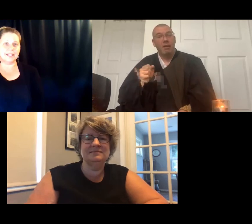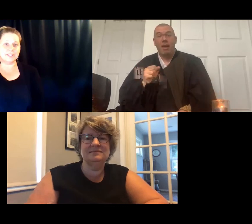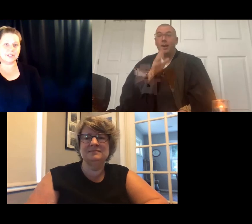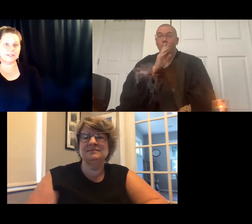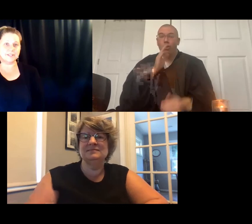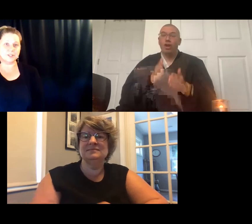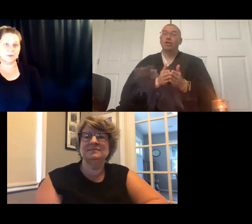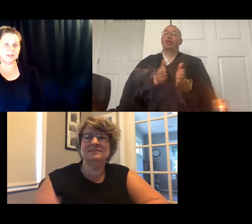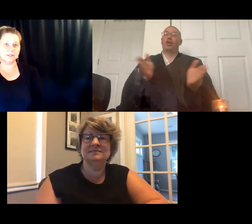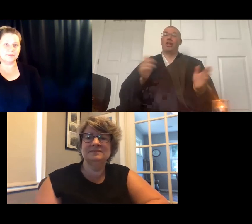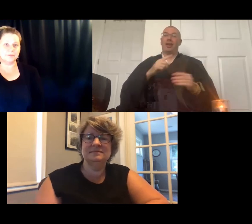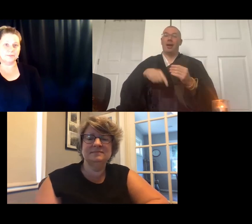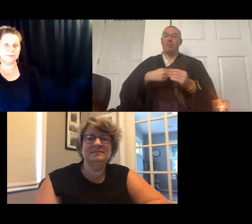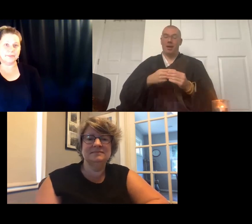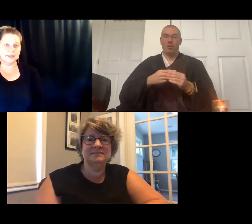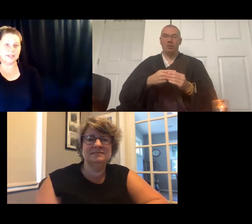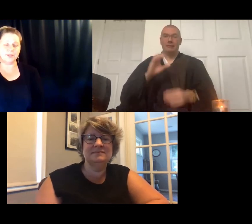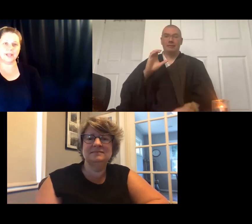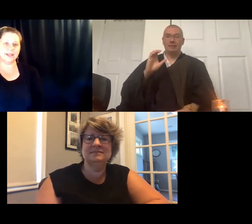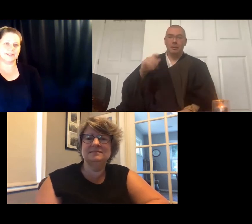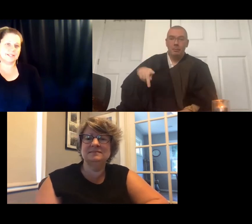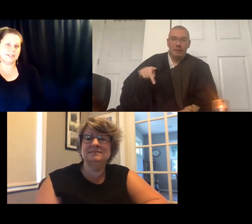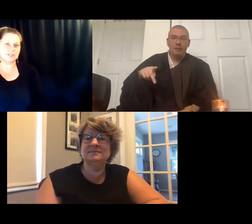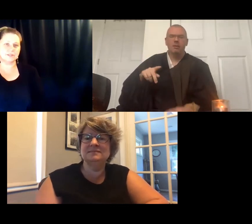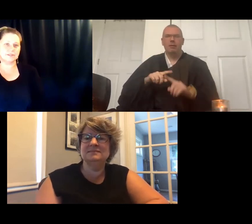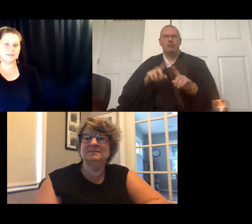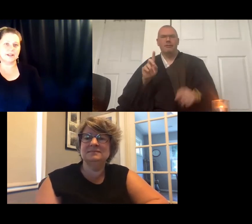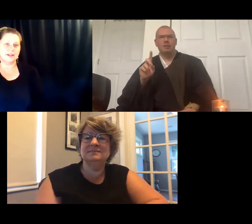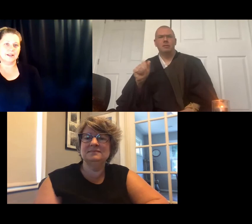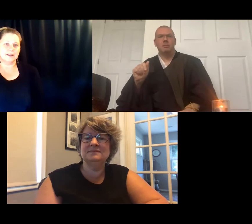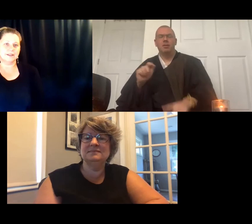And each individual, you can't teach